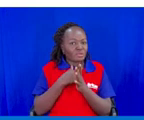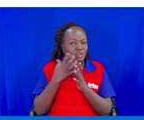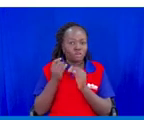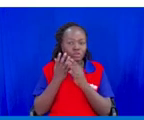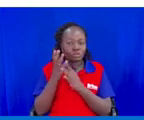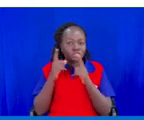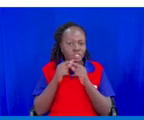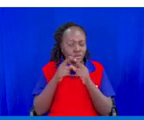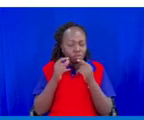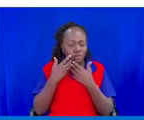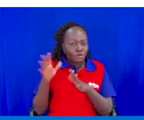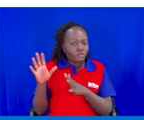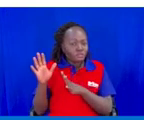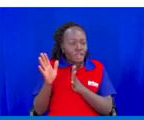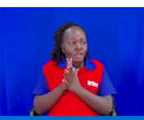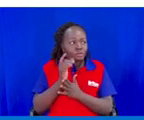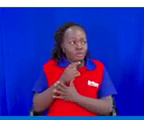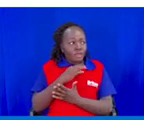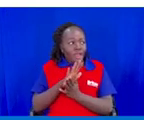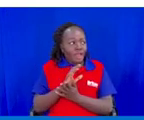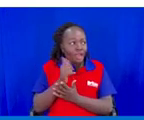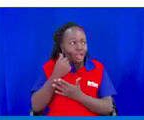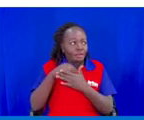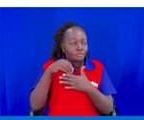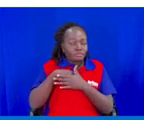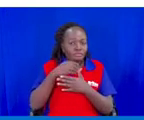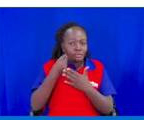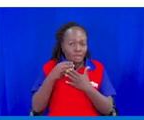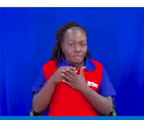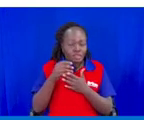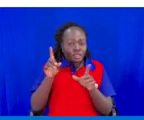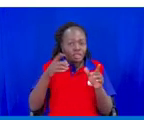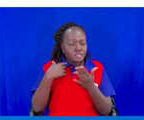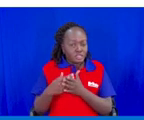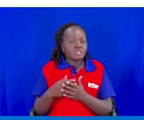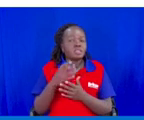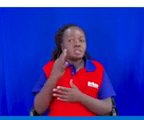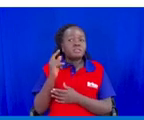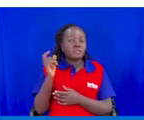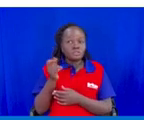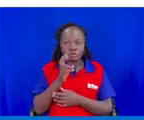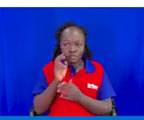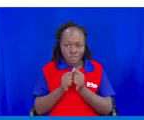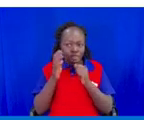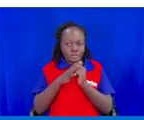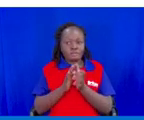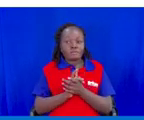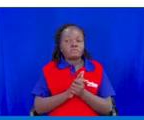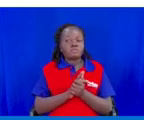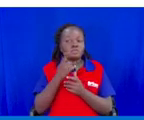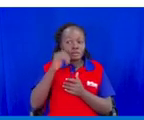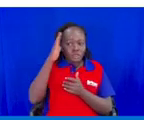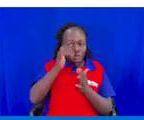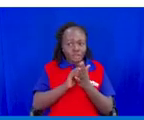of profit and loss and other comprehensive income as at 31st December 2019. And we'll note that the